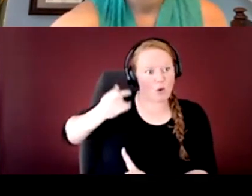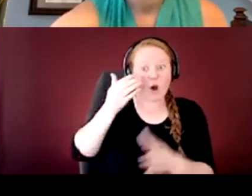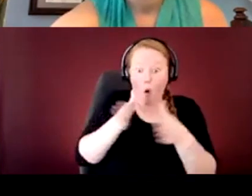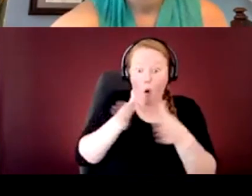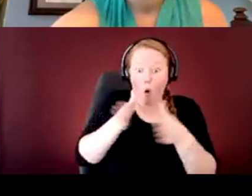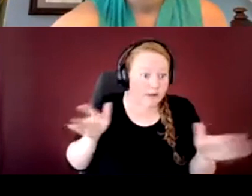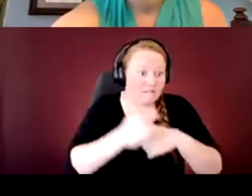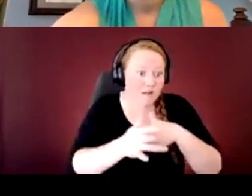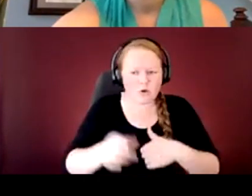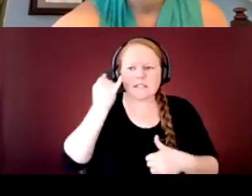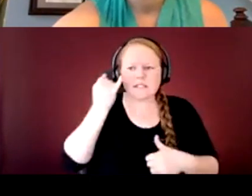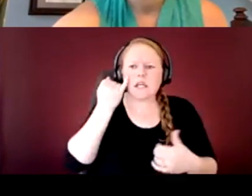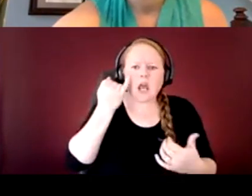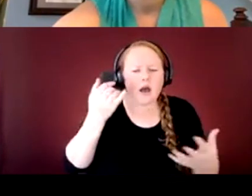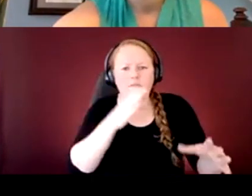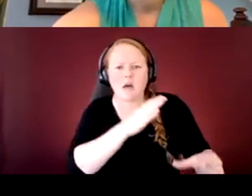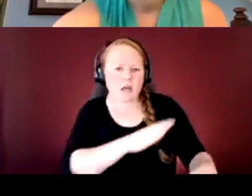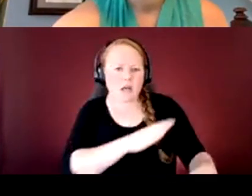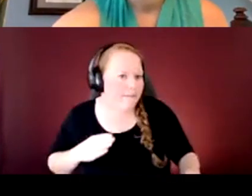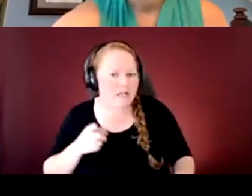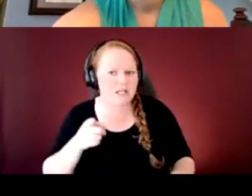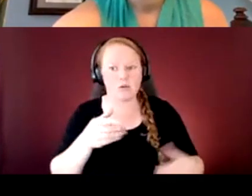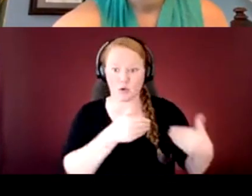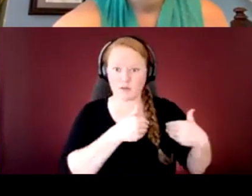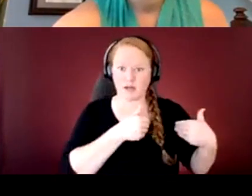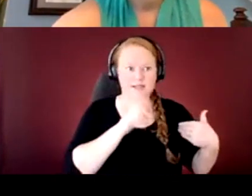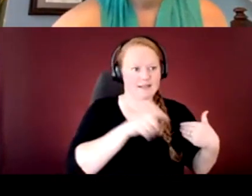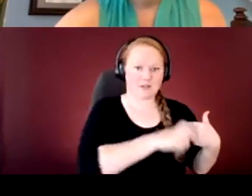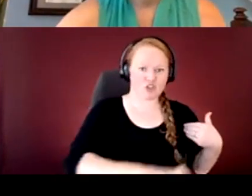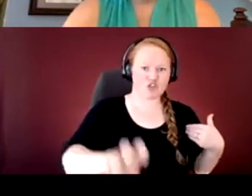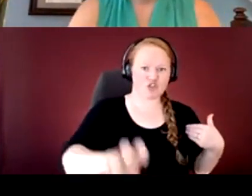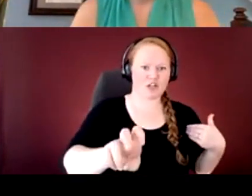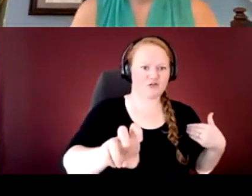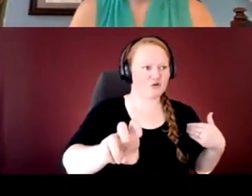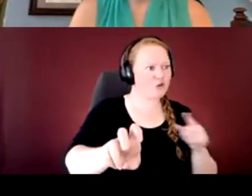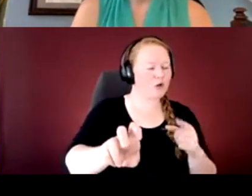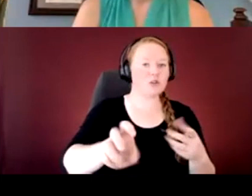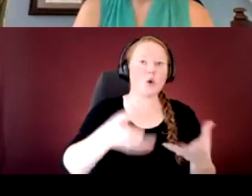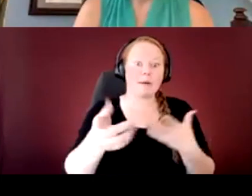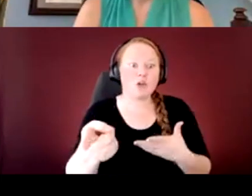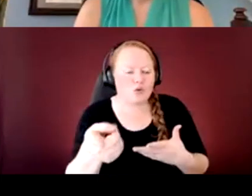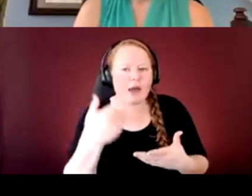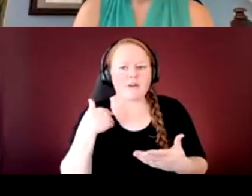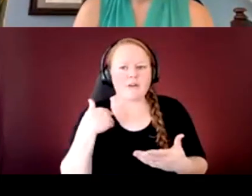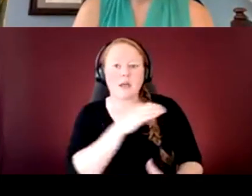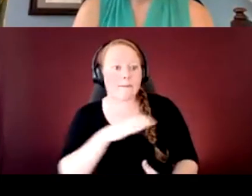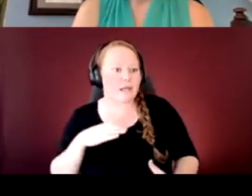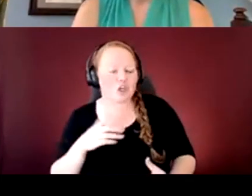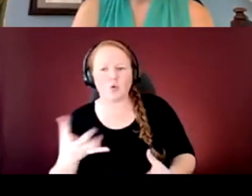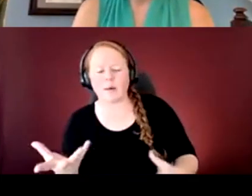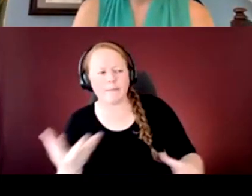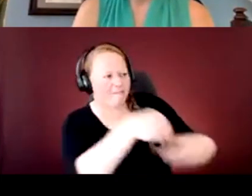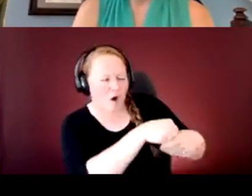has these responsibilities are shifting a little bit, if there's a committee that you want to be on that you're not yet because you